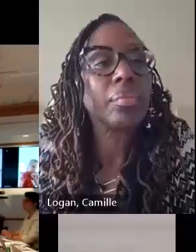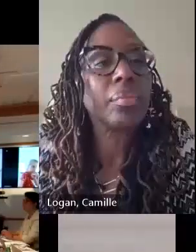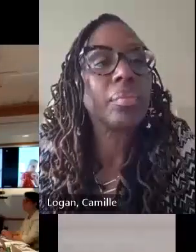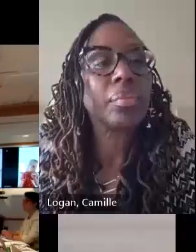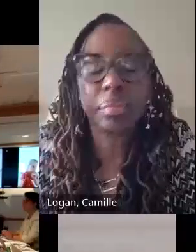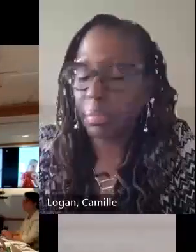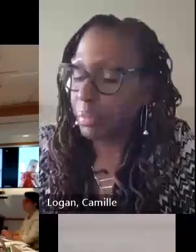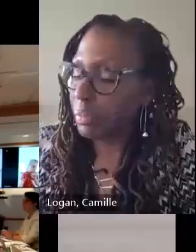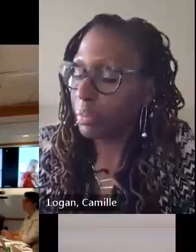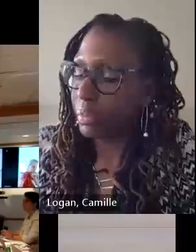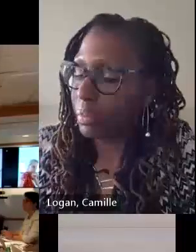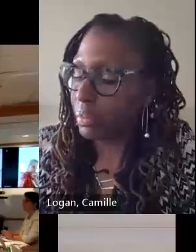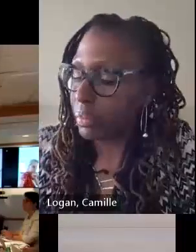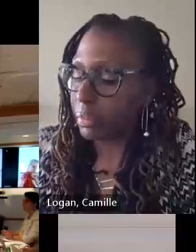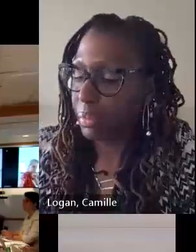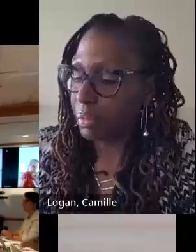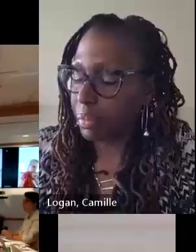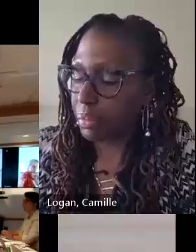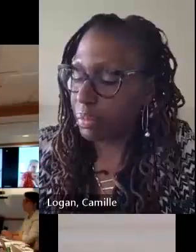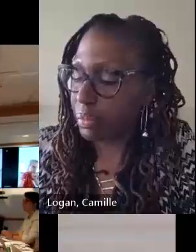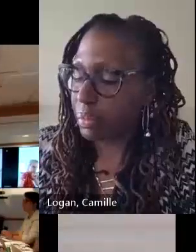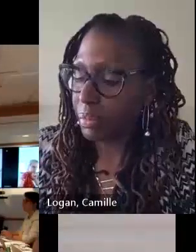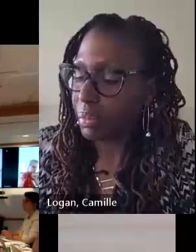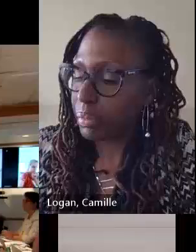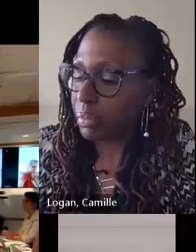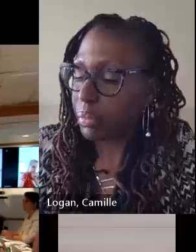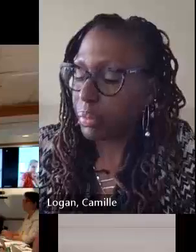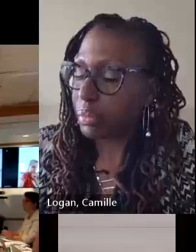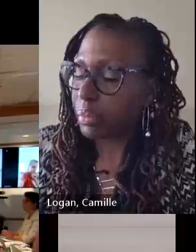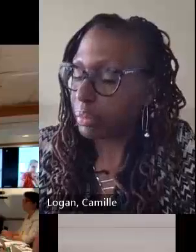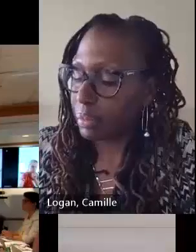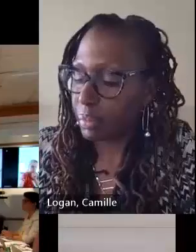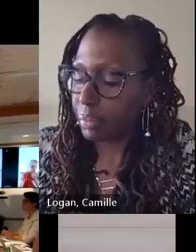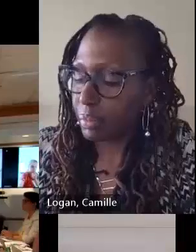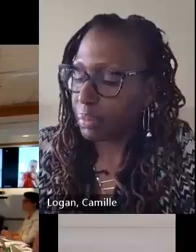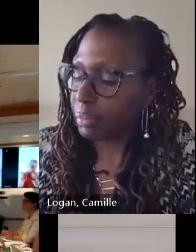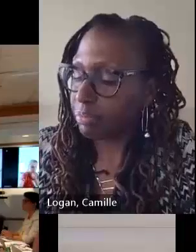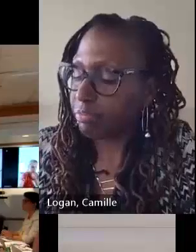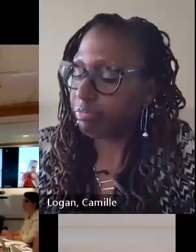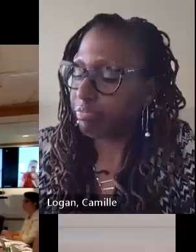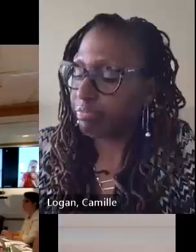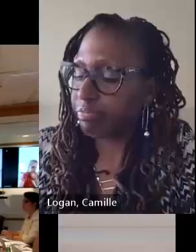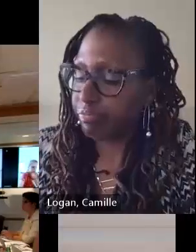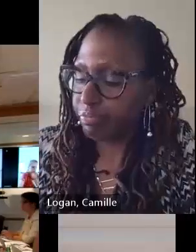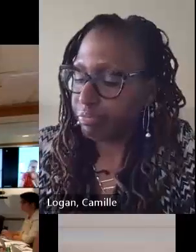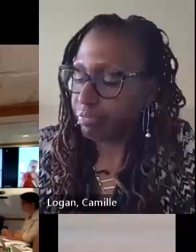you, Chair Donald, yes, that is true. There is an Indigenous grant